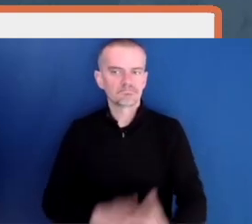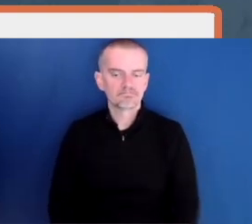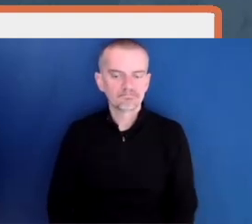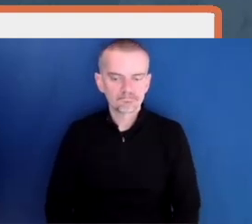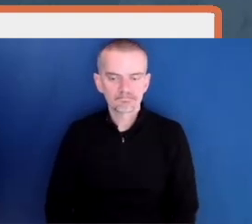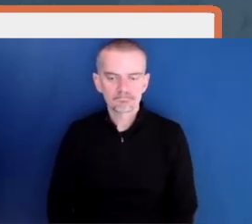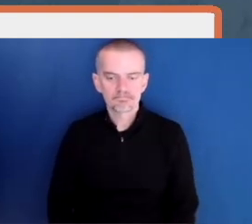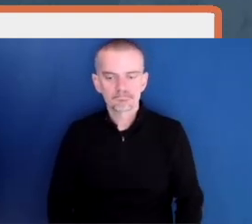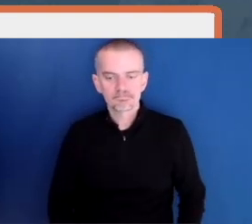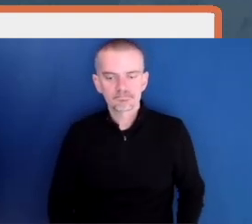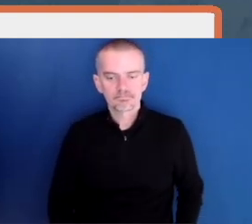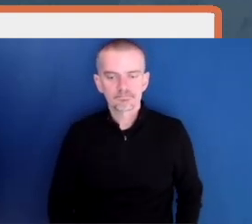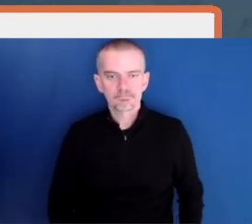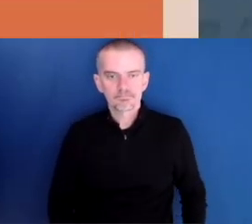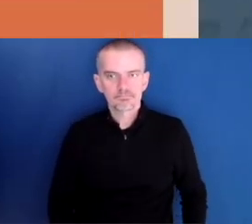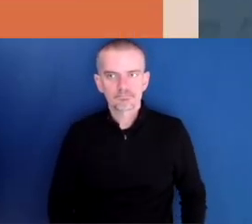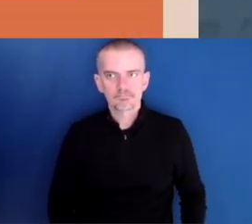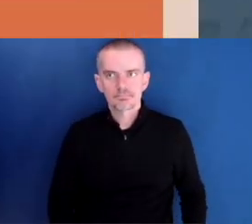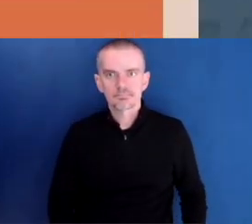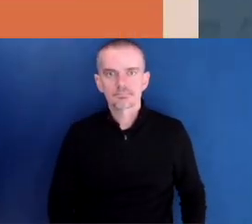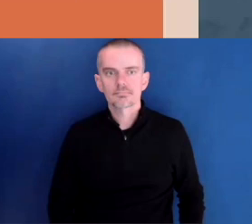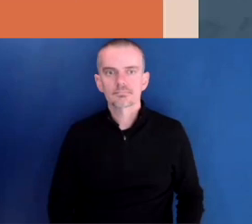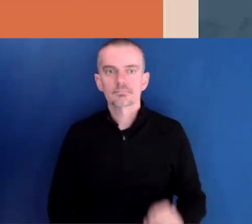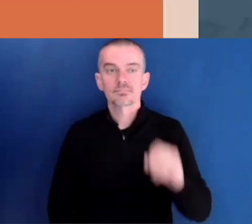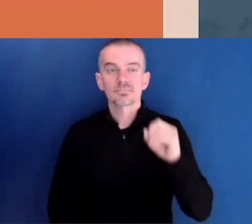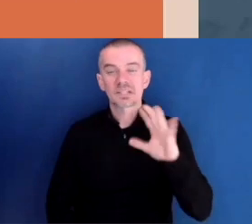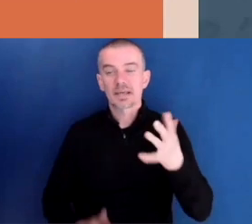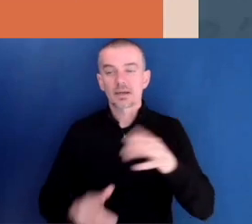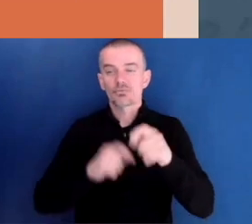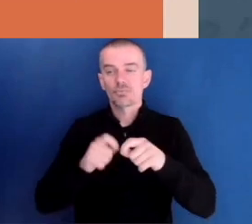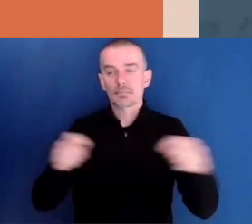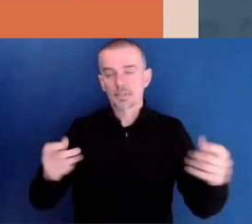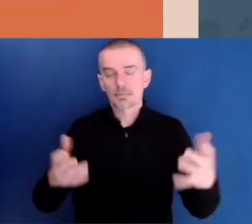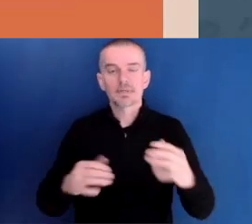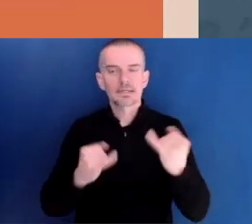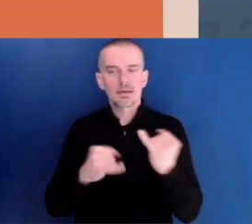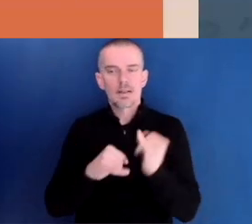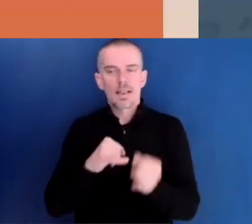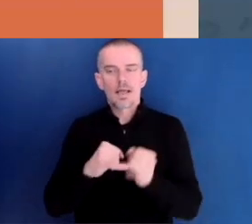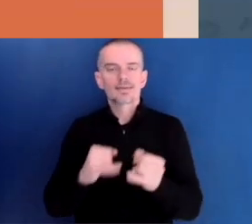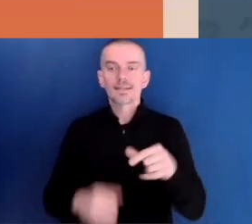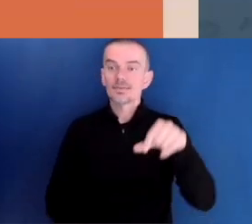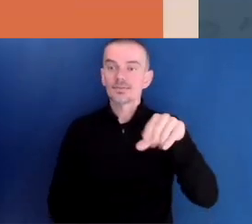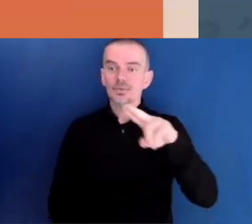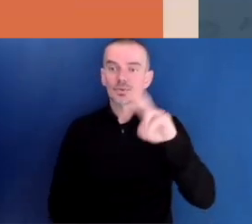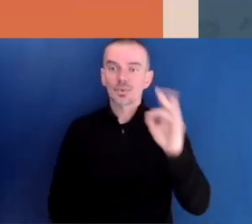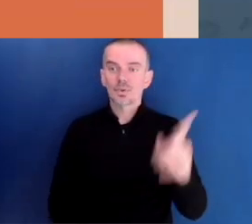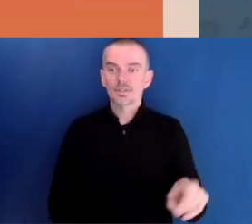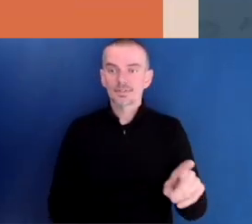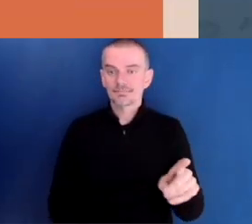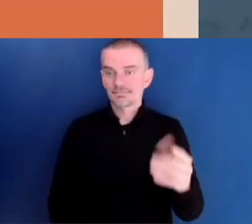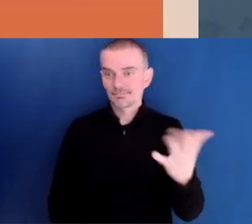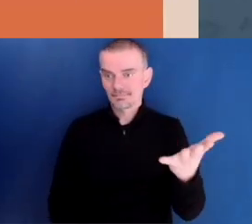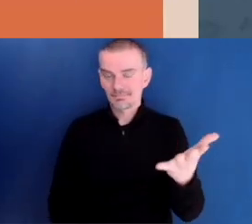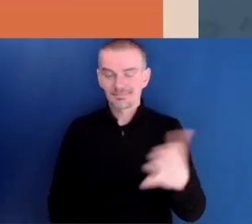Thank you, Libby. Okay, so that about wraps it up. We're going to end with a little quiz for everybody. So this